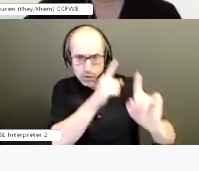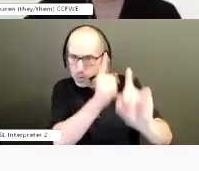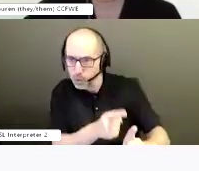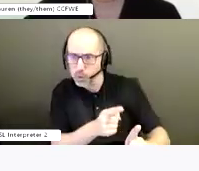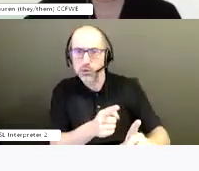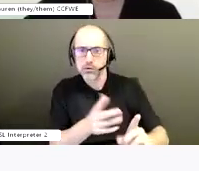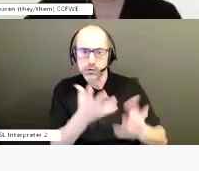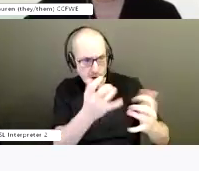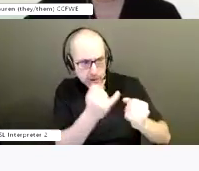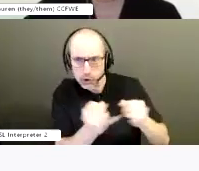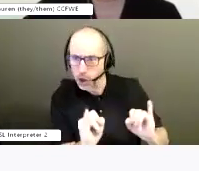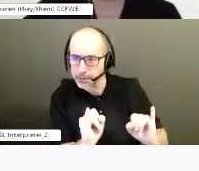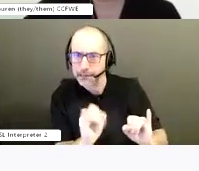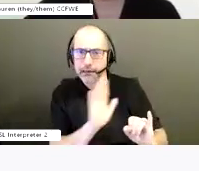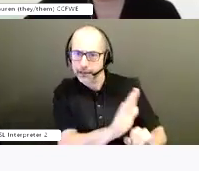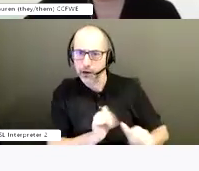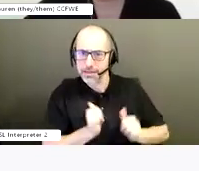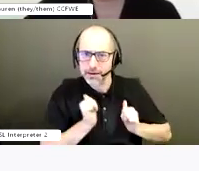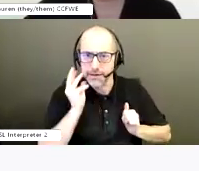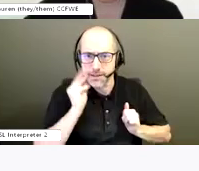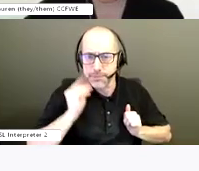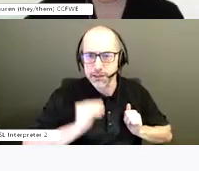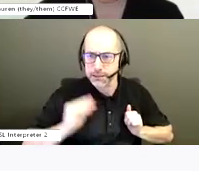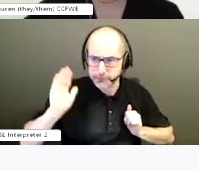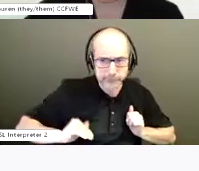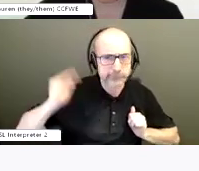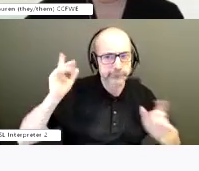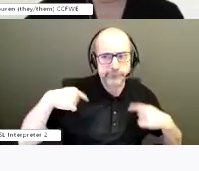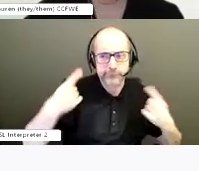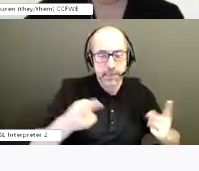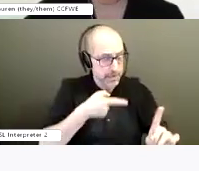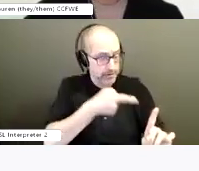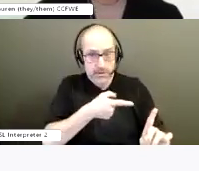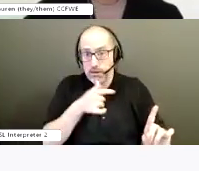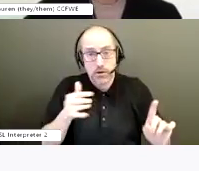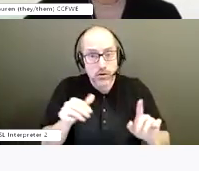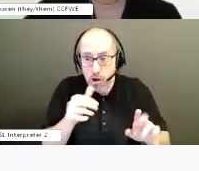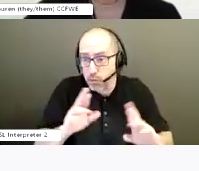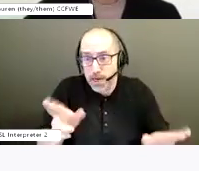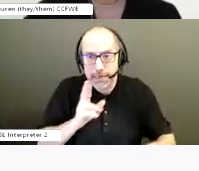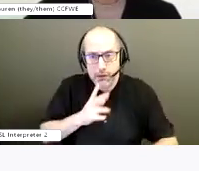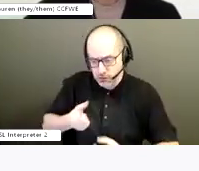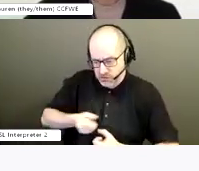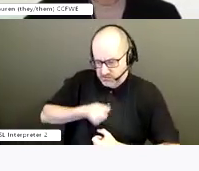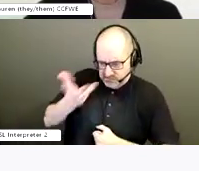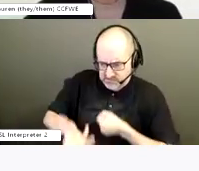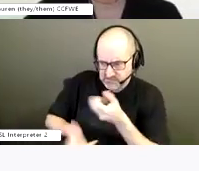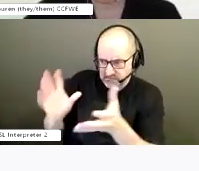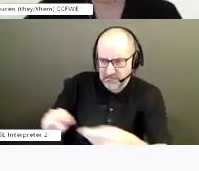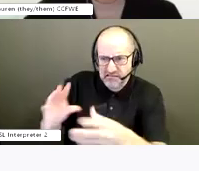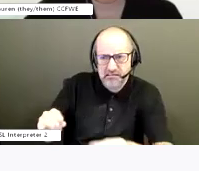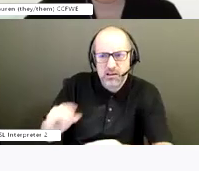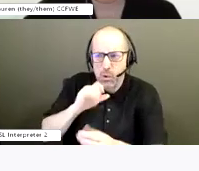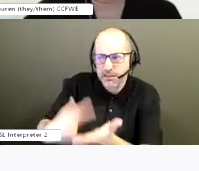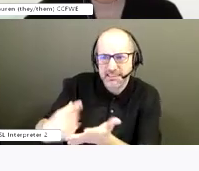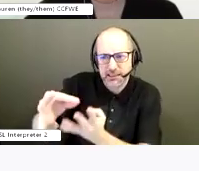lived experience. So a survivor might not be ready to discuss what they're experiencing or discuss their options. That's